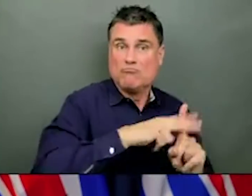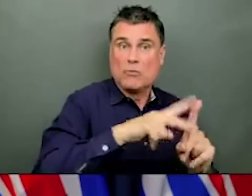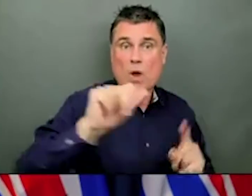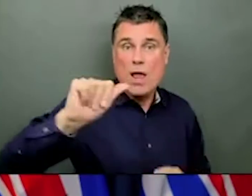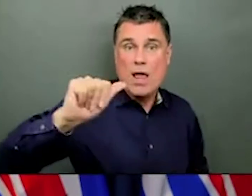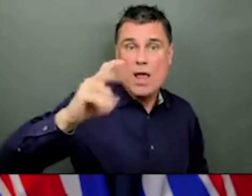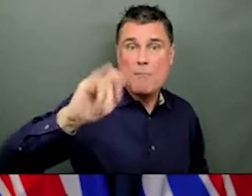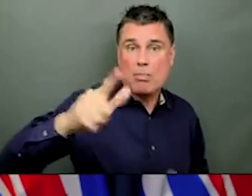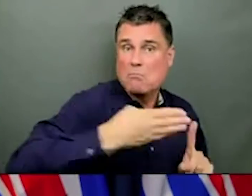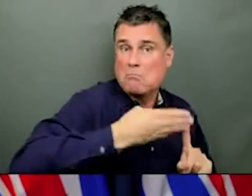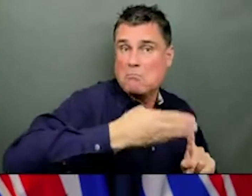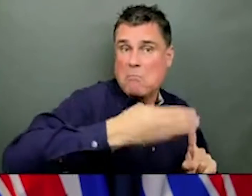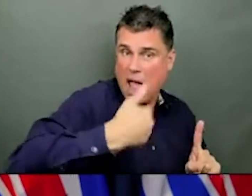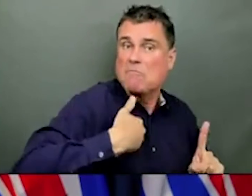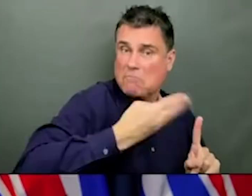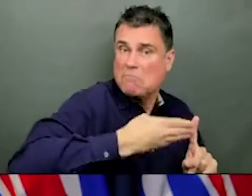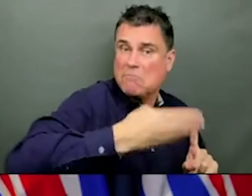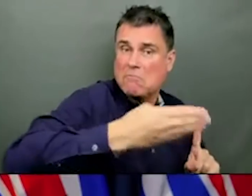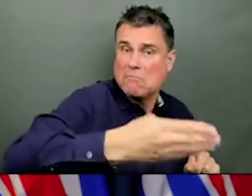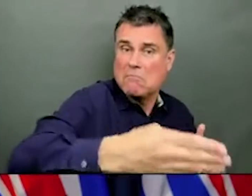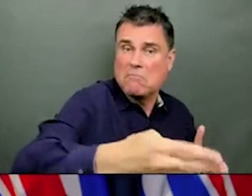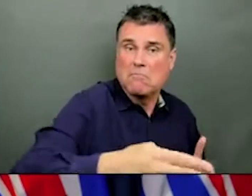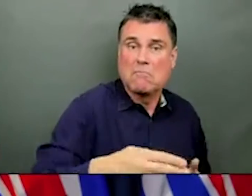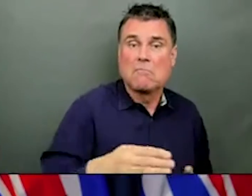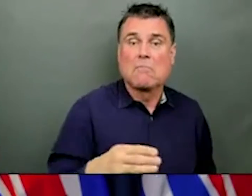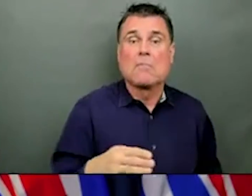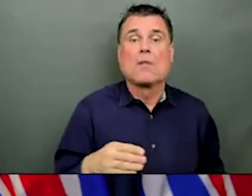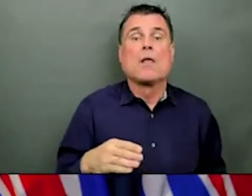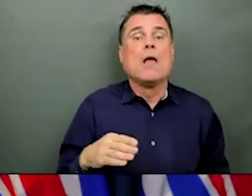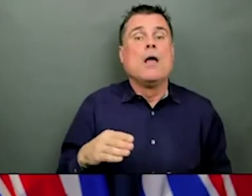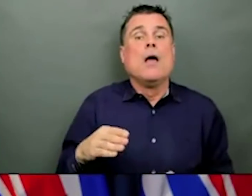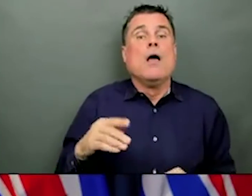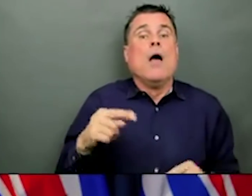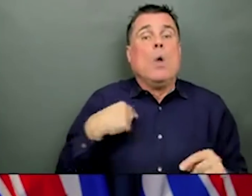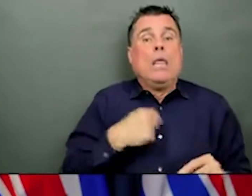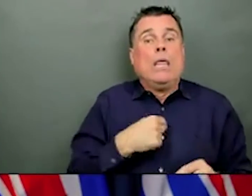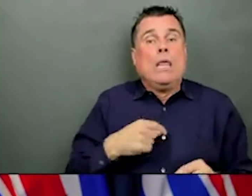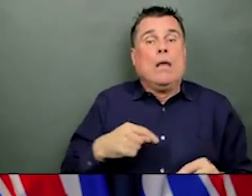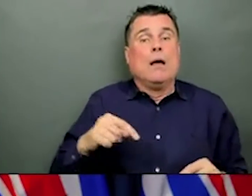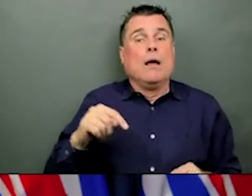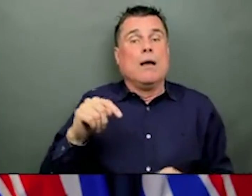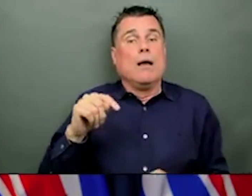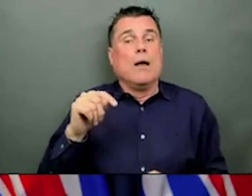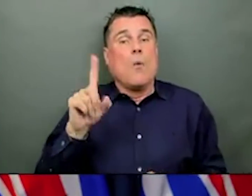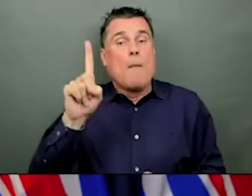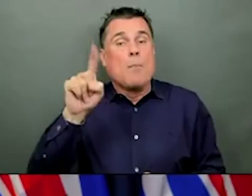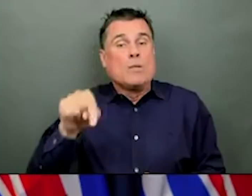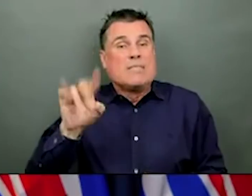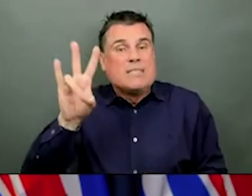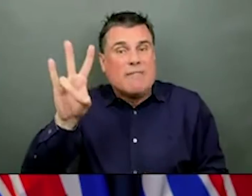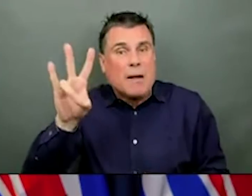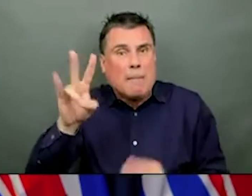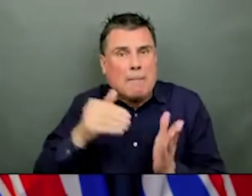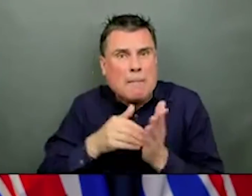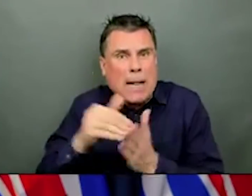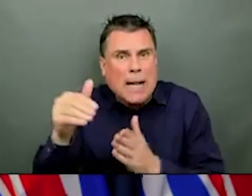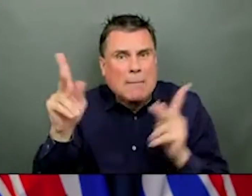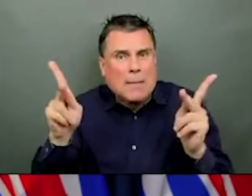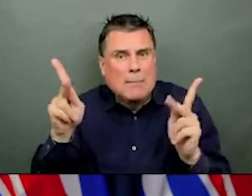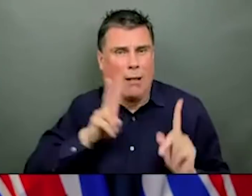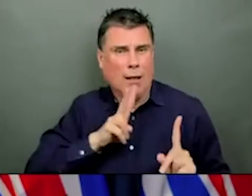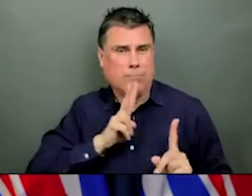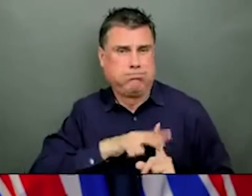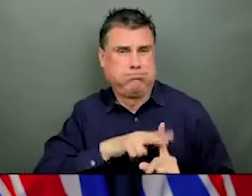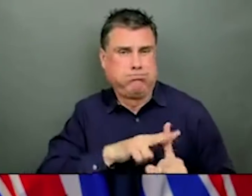did not anticipate 1.7 million calls for that small cohort of British Columbians. We should have been